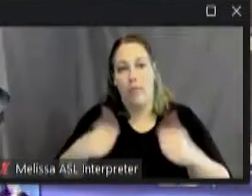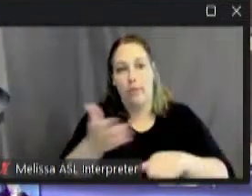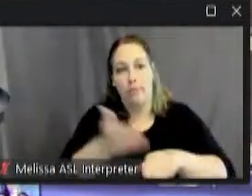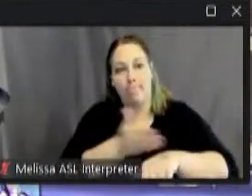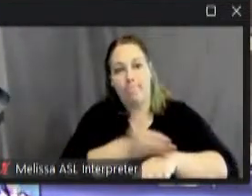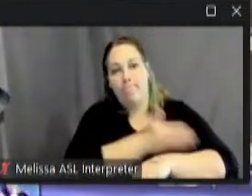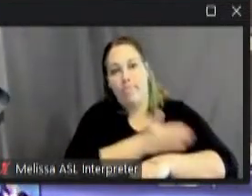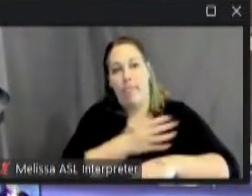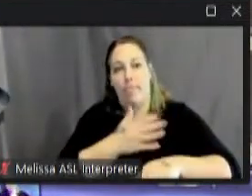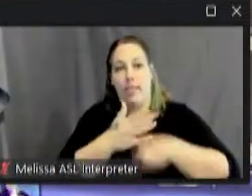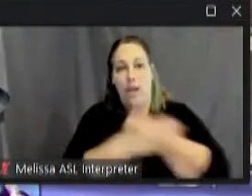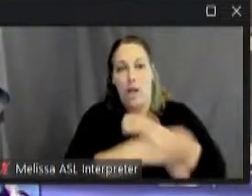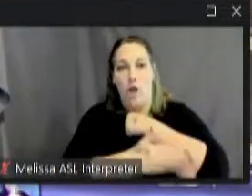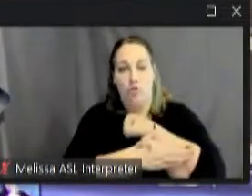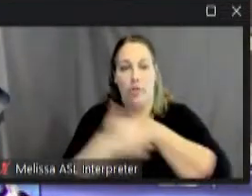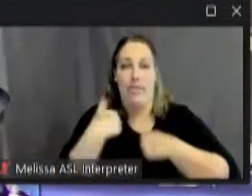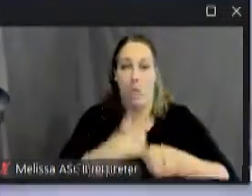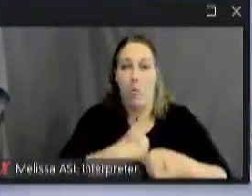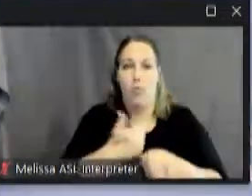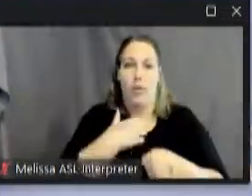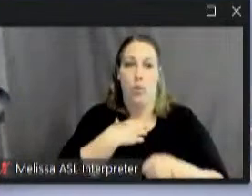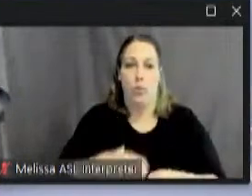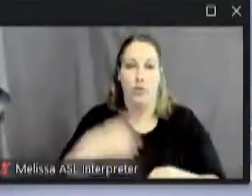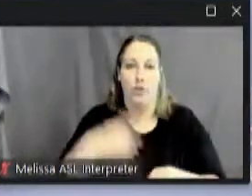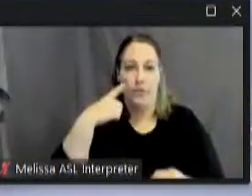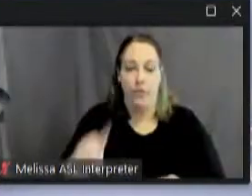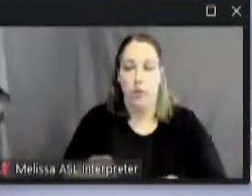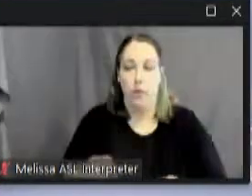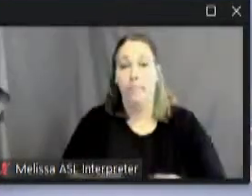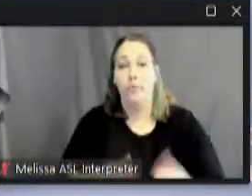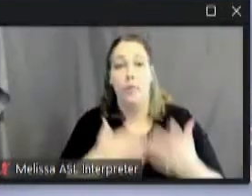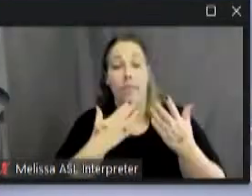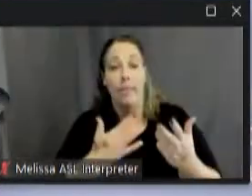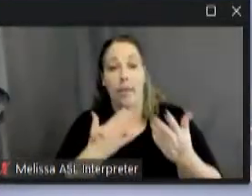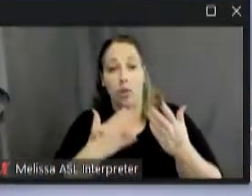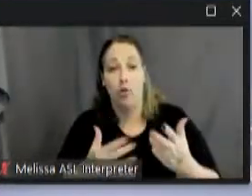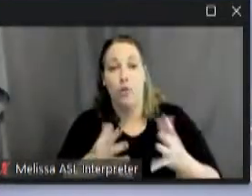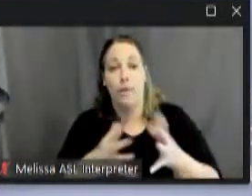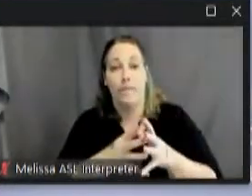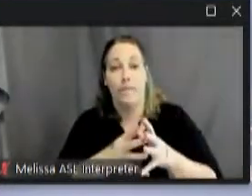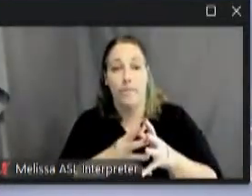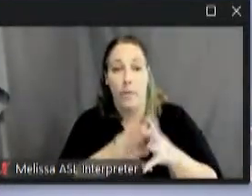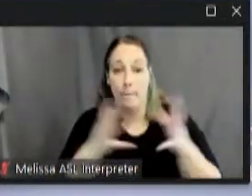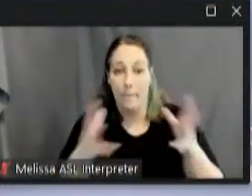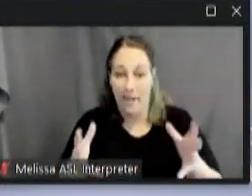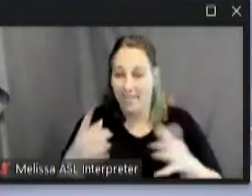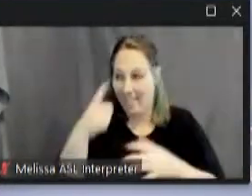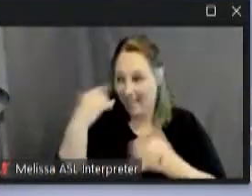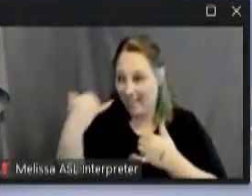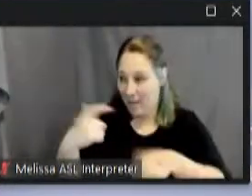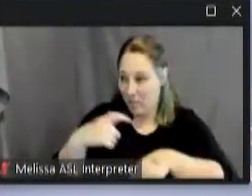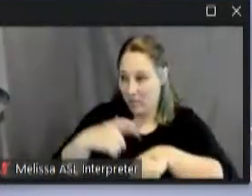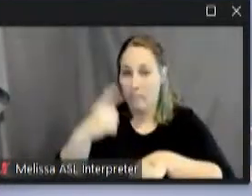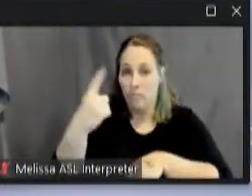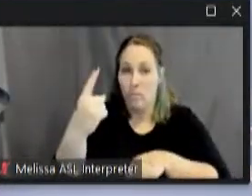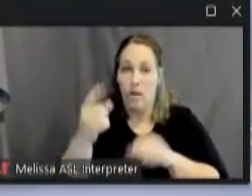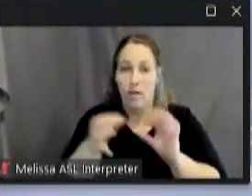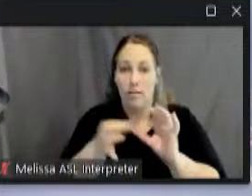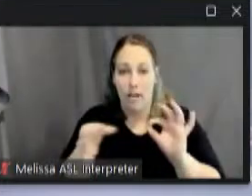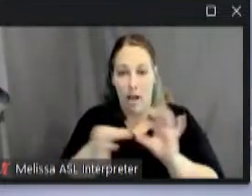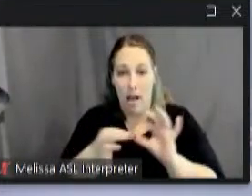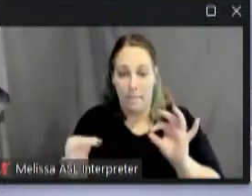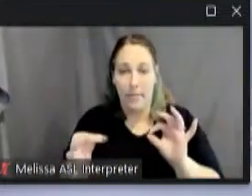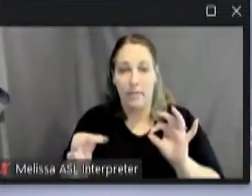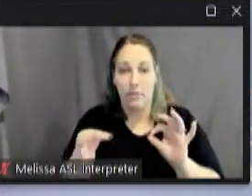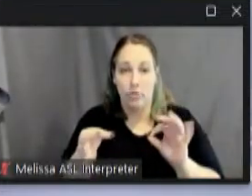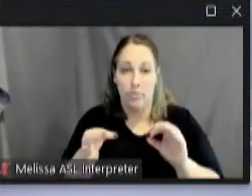Thank you very much. And I think now it is the right time. I just want to make one comment, and